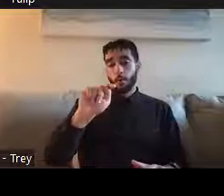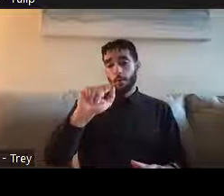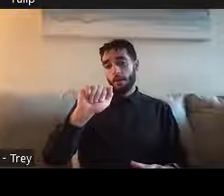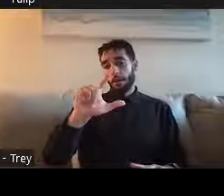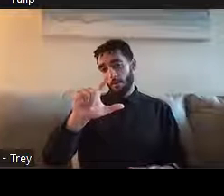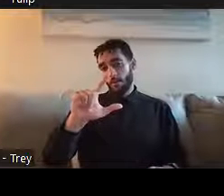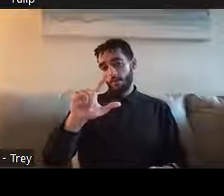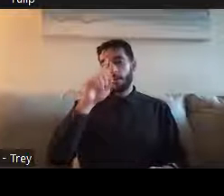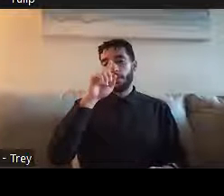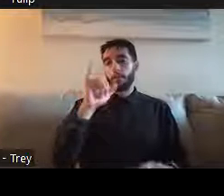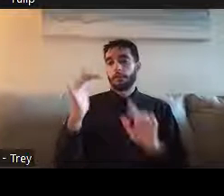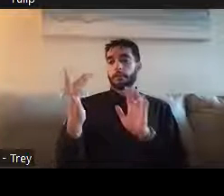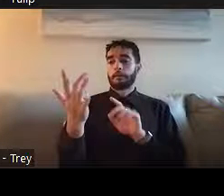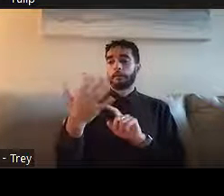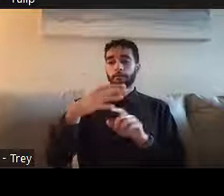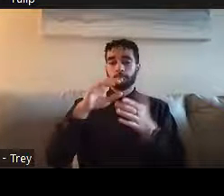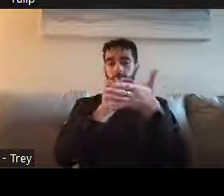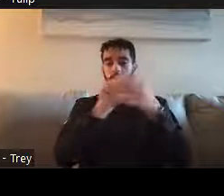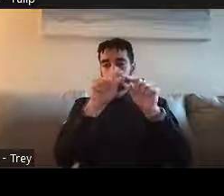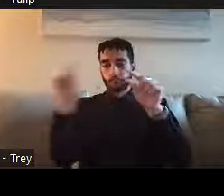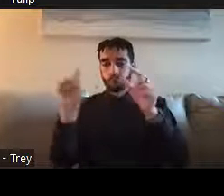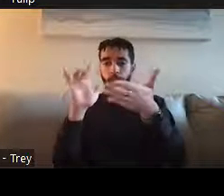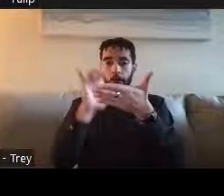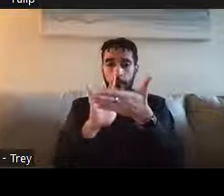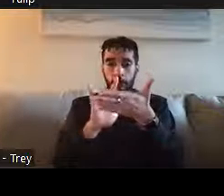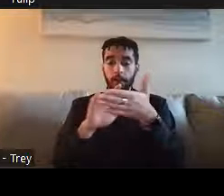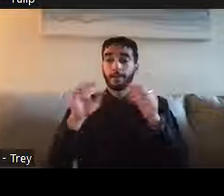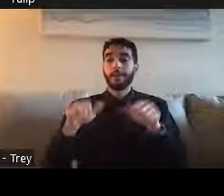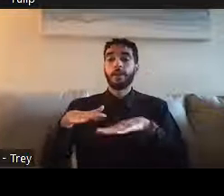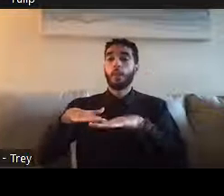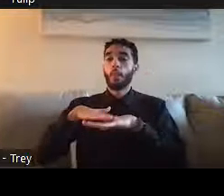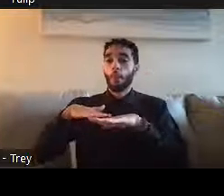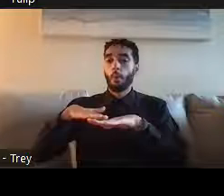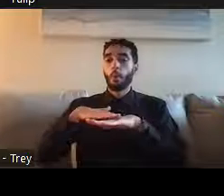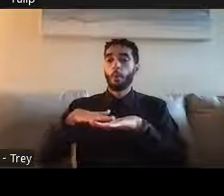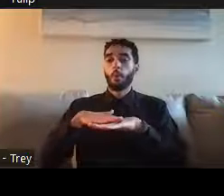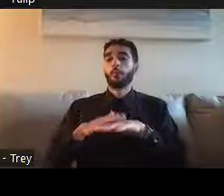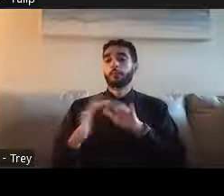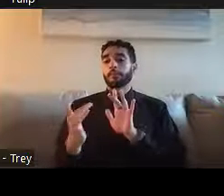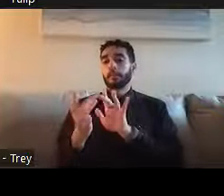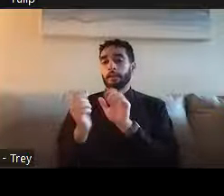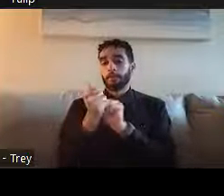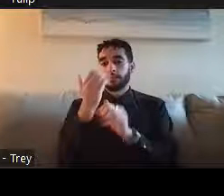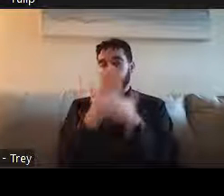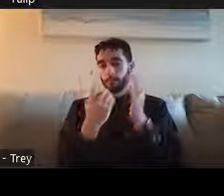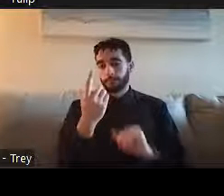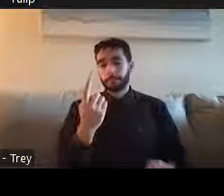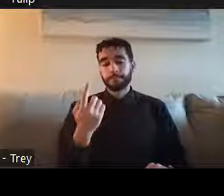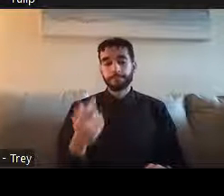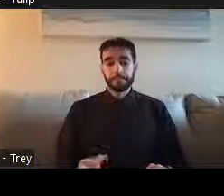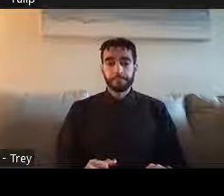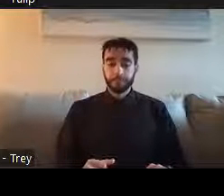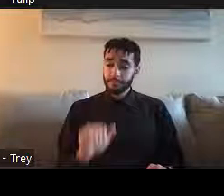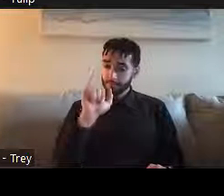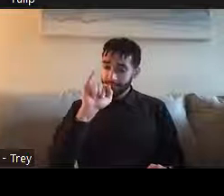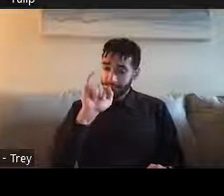at the local level. So these are our core four, and it's really building a system that, if